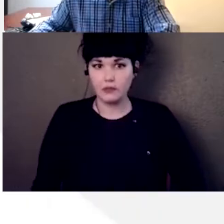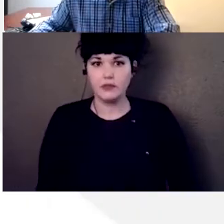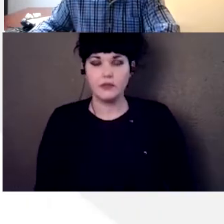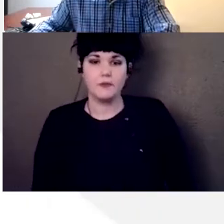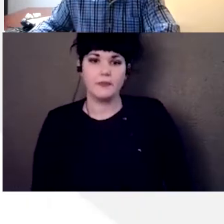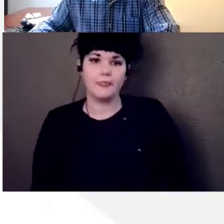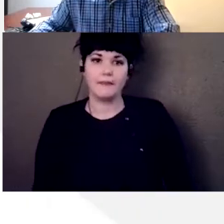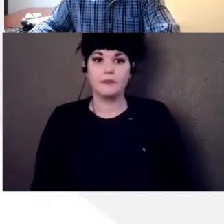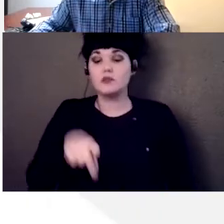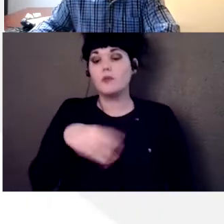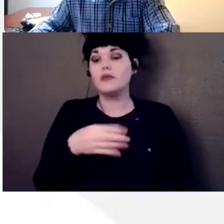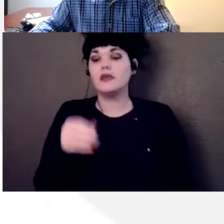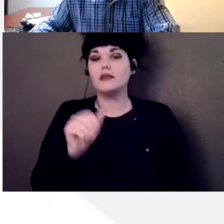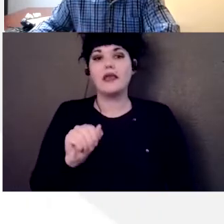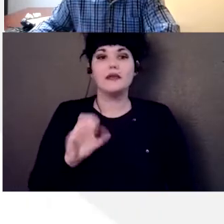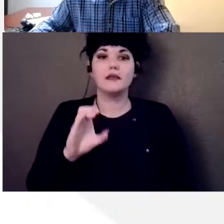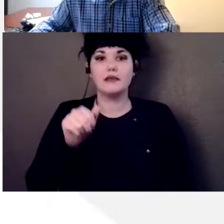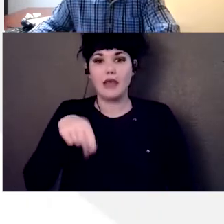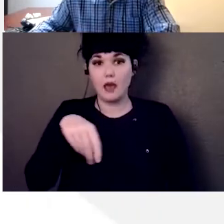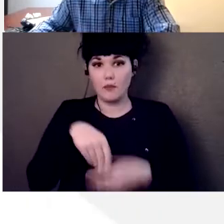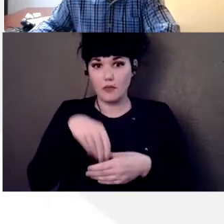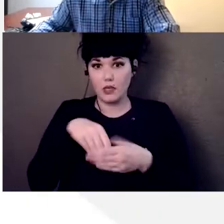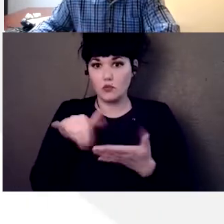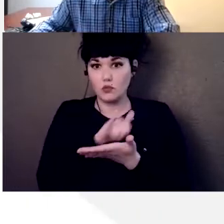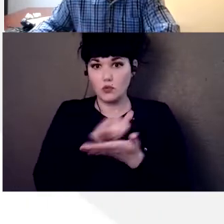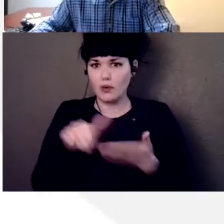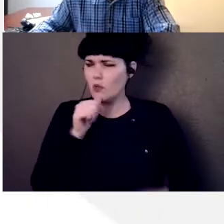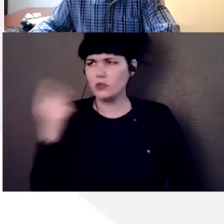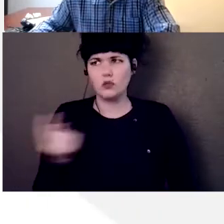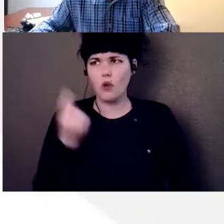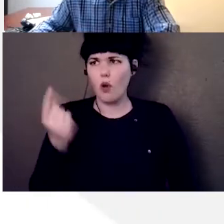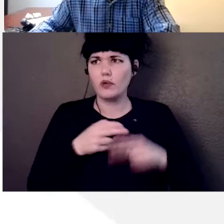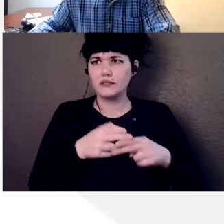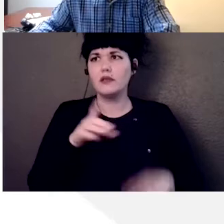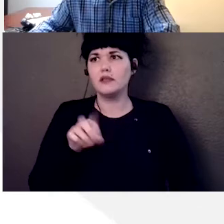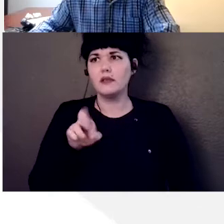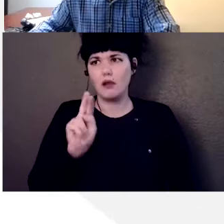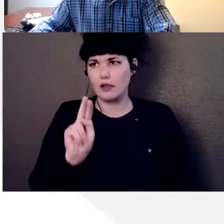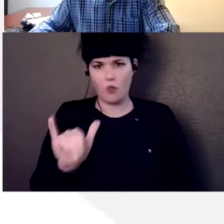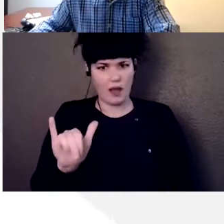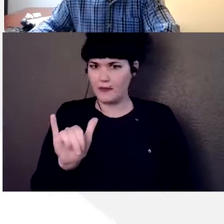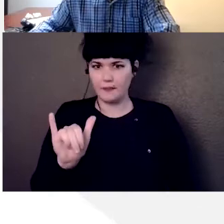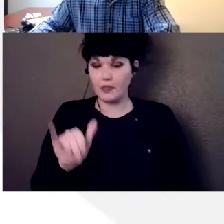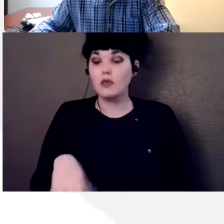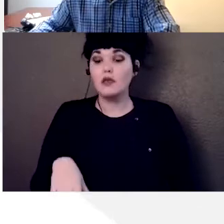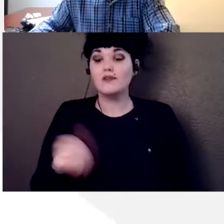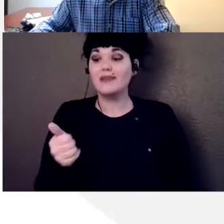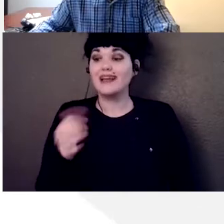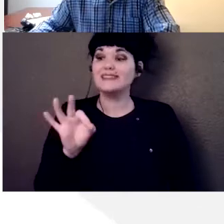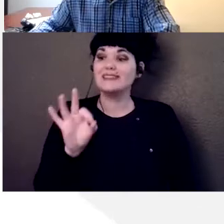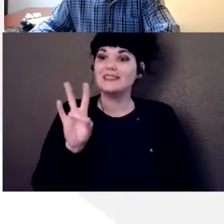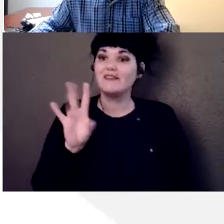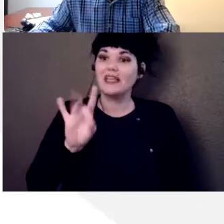So the P&A and CAP provider in New York wasn't always DRNY. New York's P&A from 1978